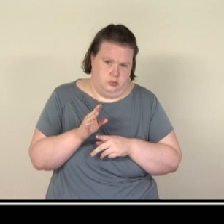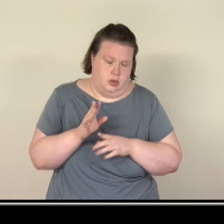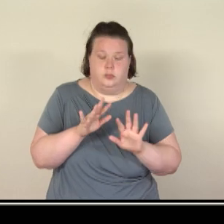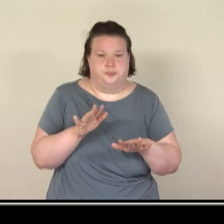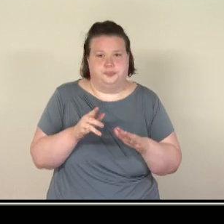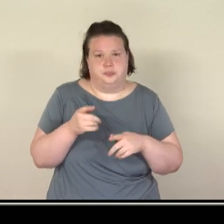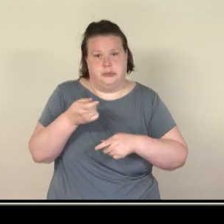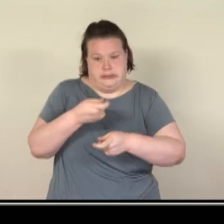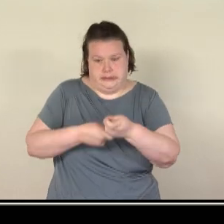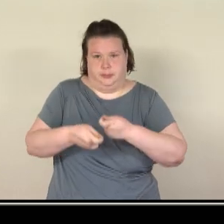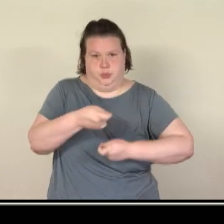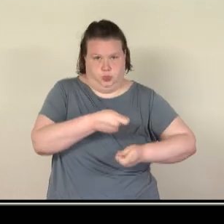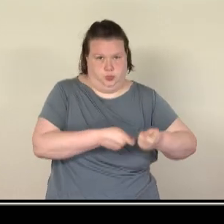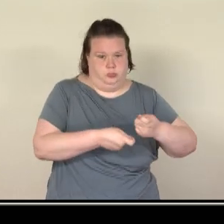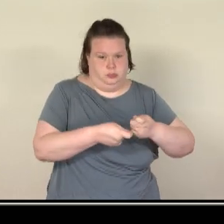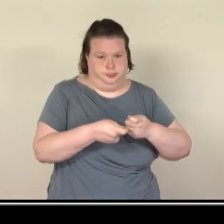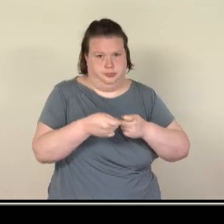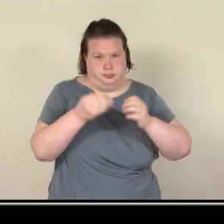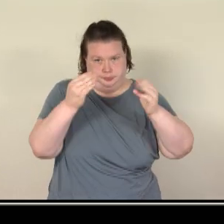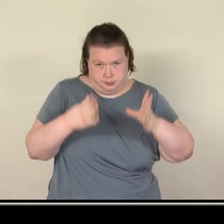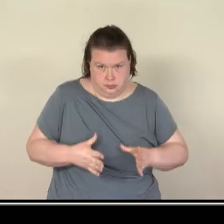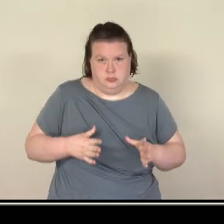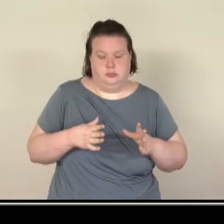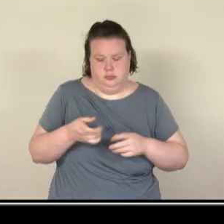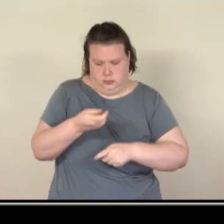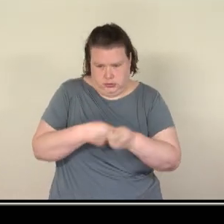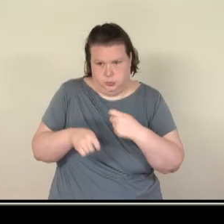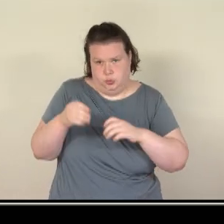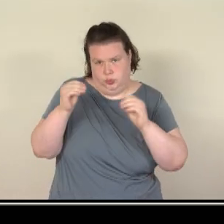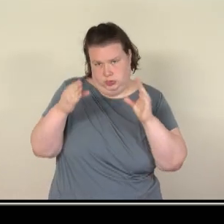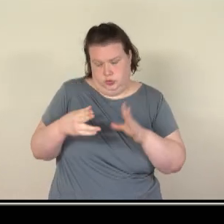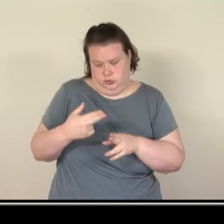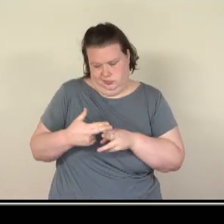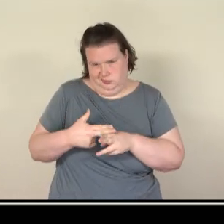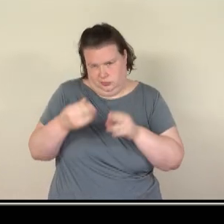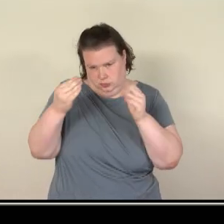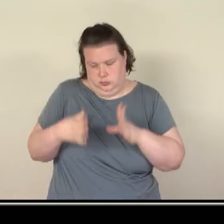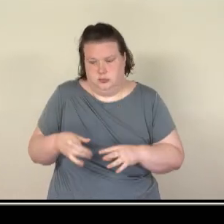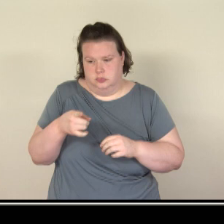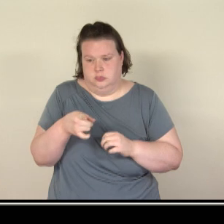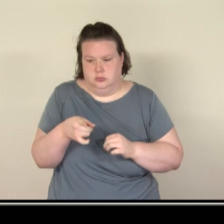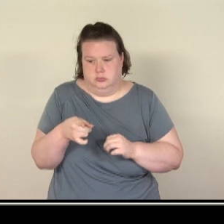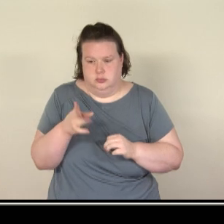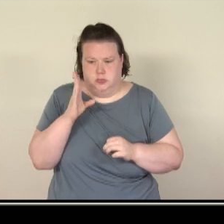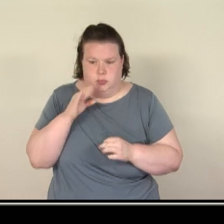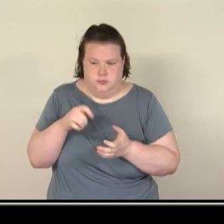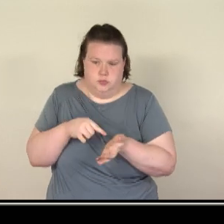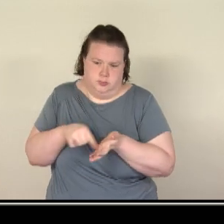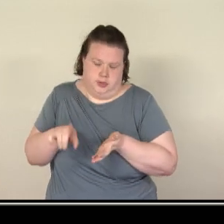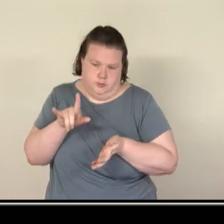subs. Utilities, we've got some increases there, but I don't think it's going to be